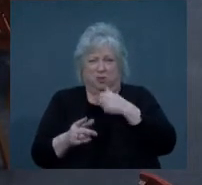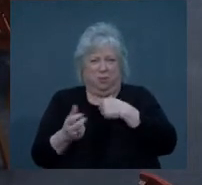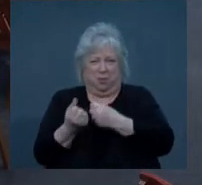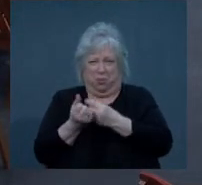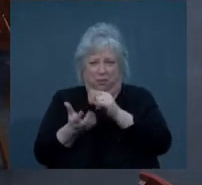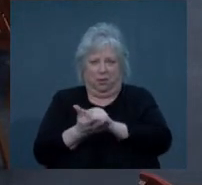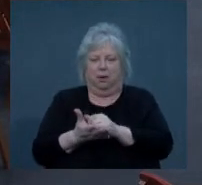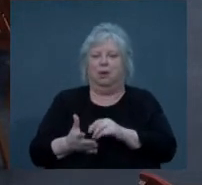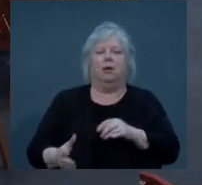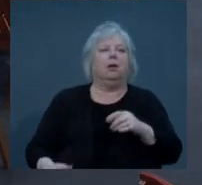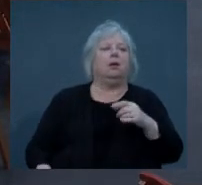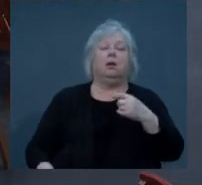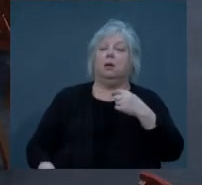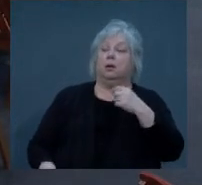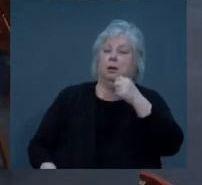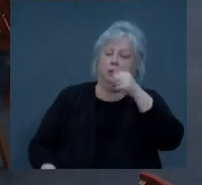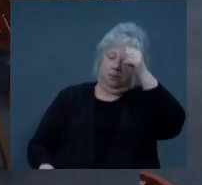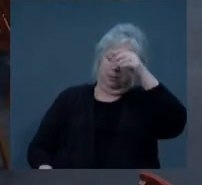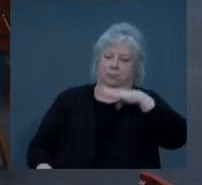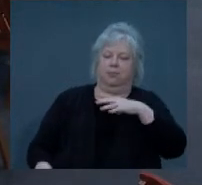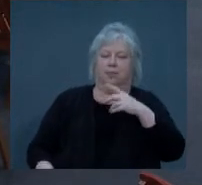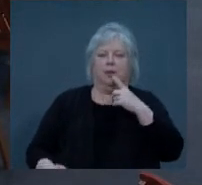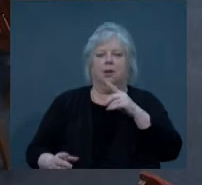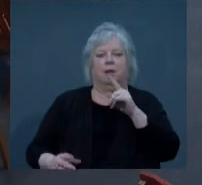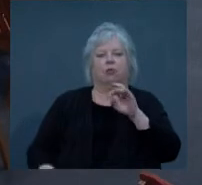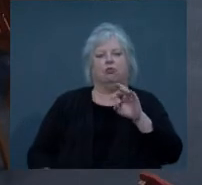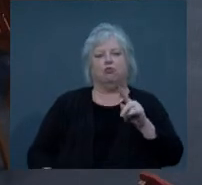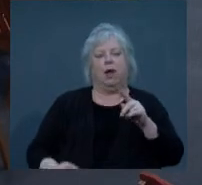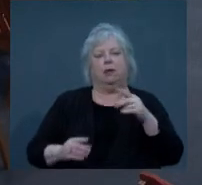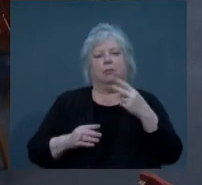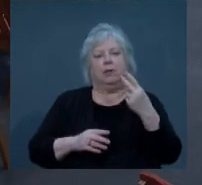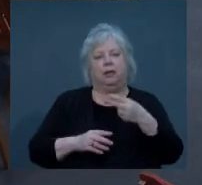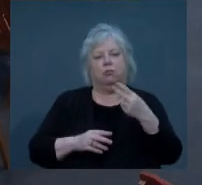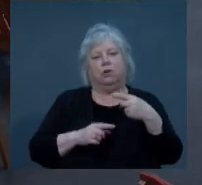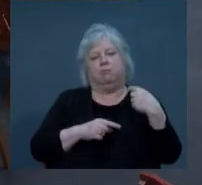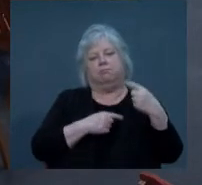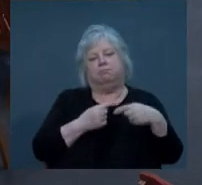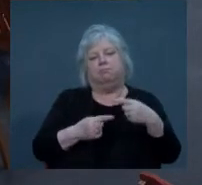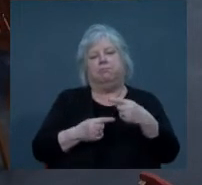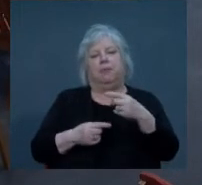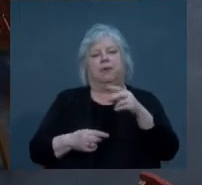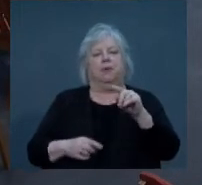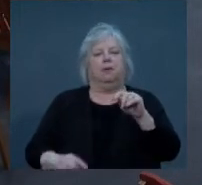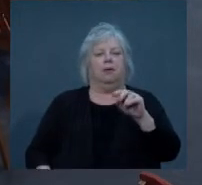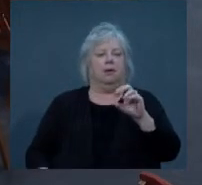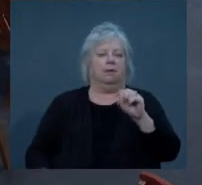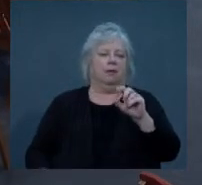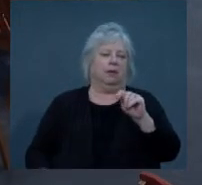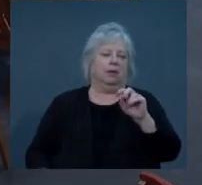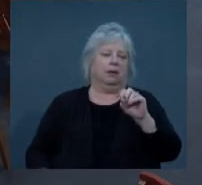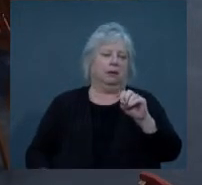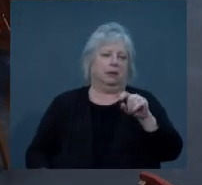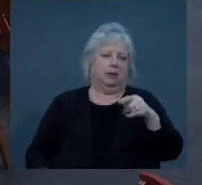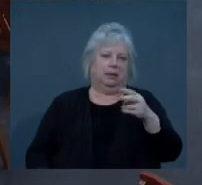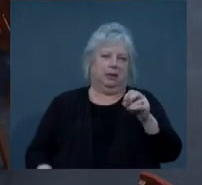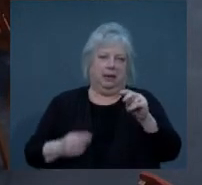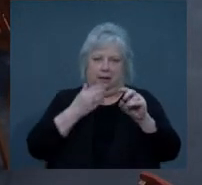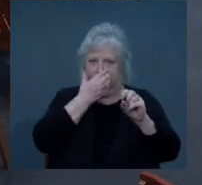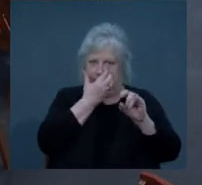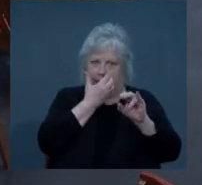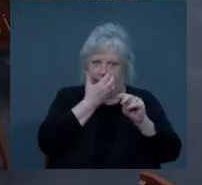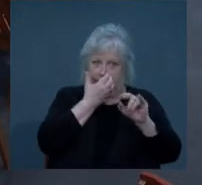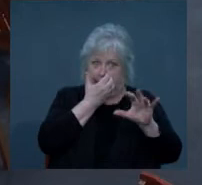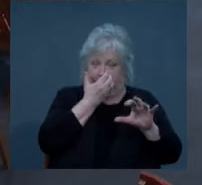Just the track record of Stevens Inc. in Central Arkansas, I think goes without saying when